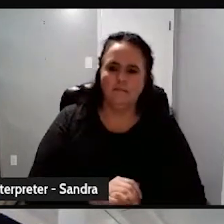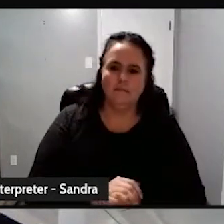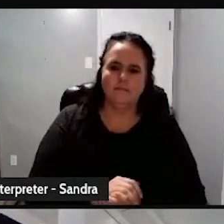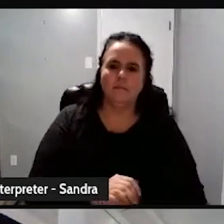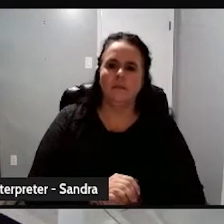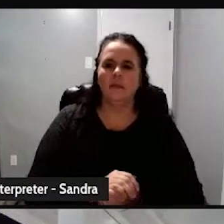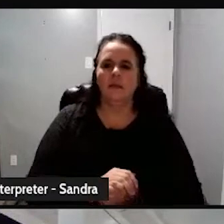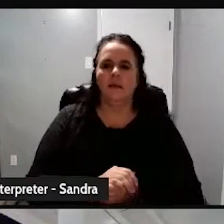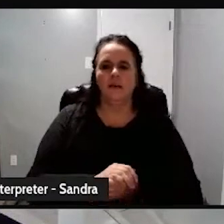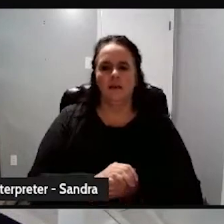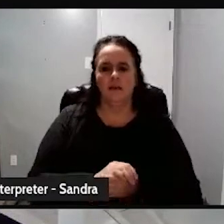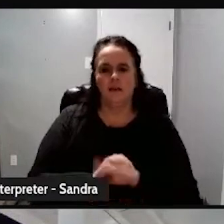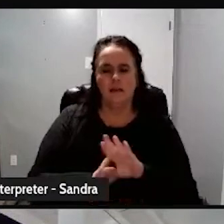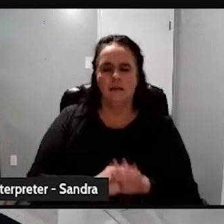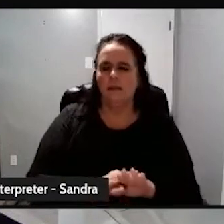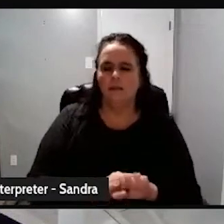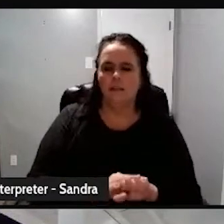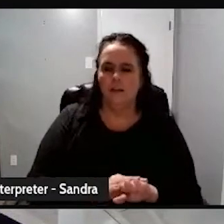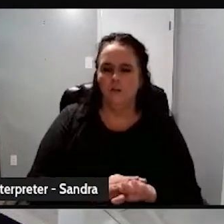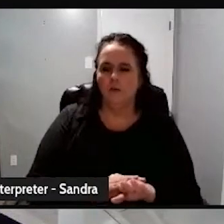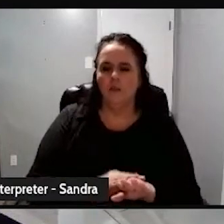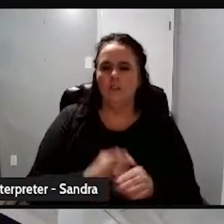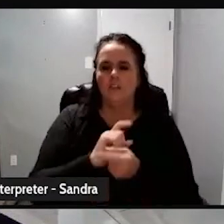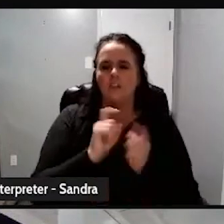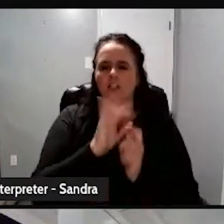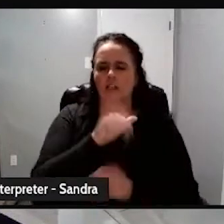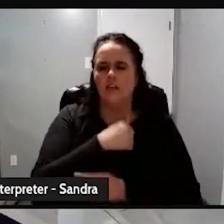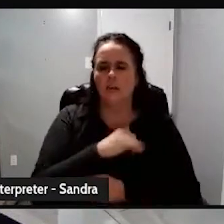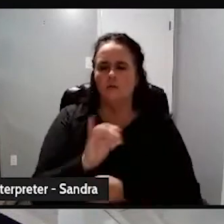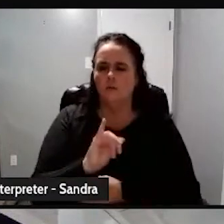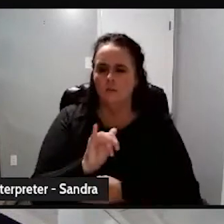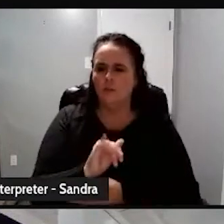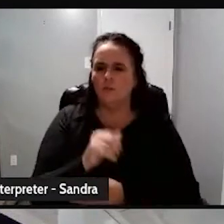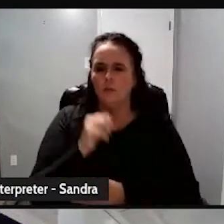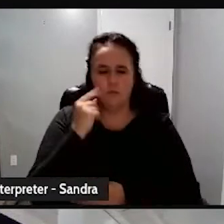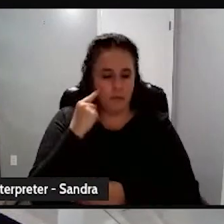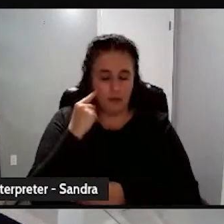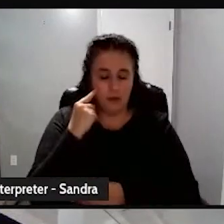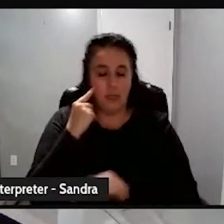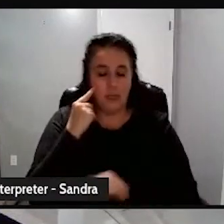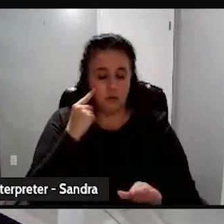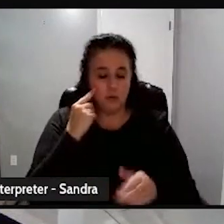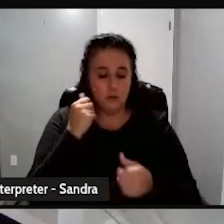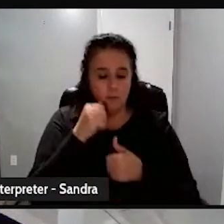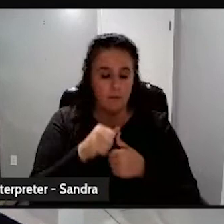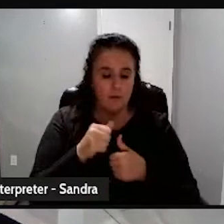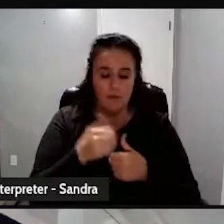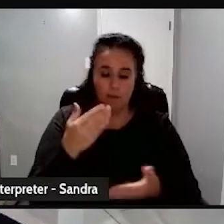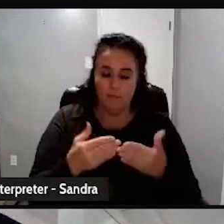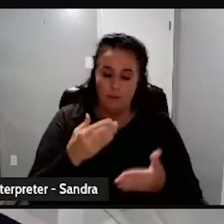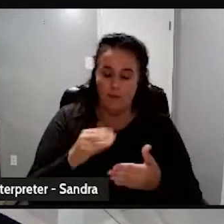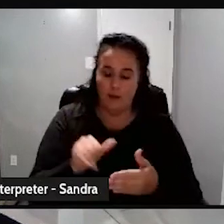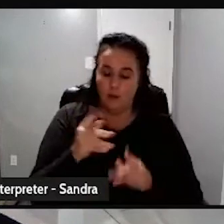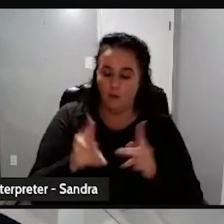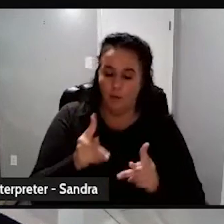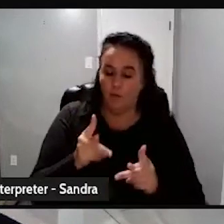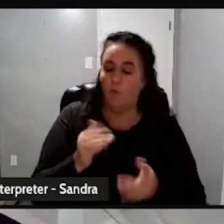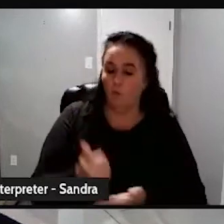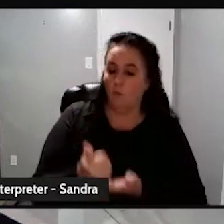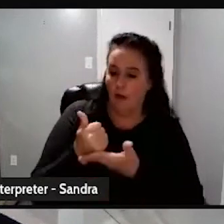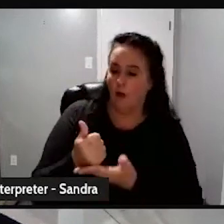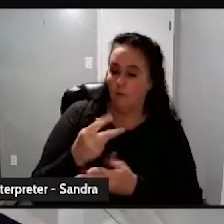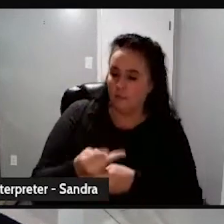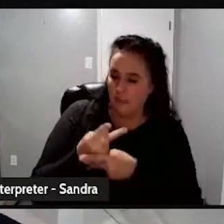you. And we need to make sure that we take the steps to empower ourselves,